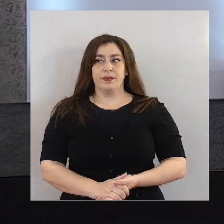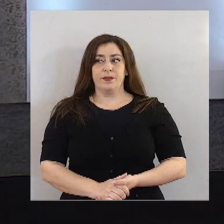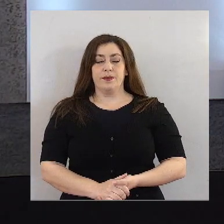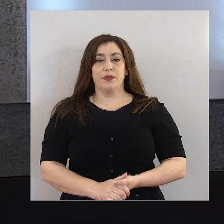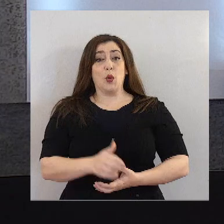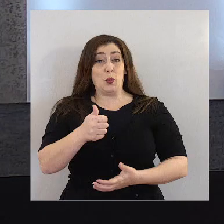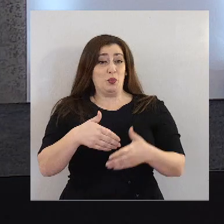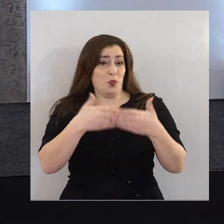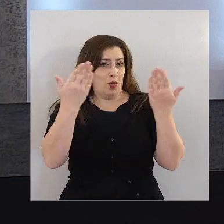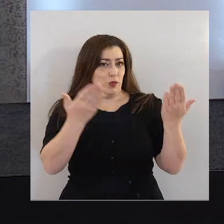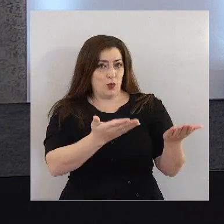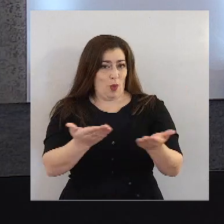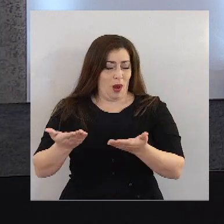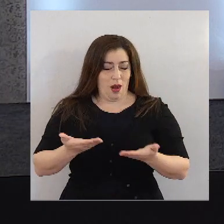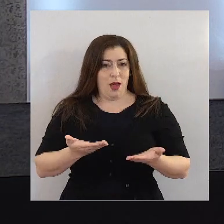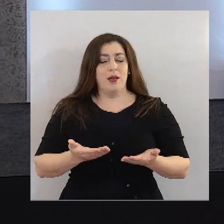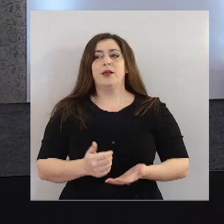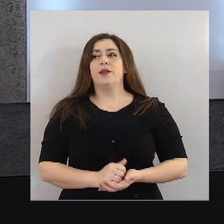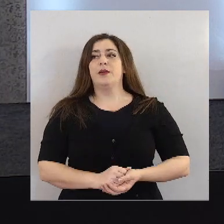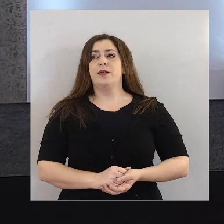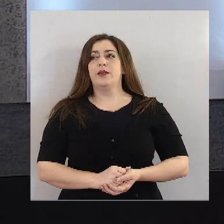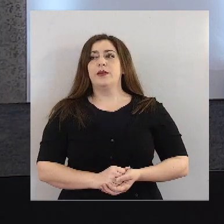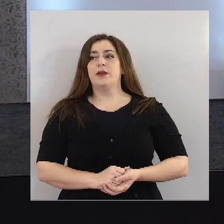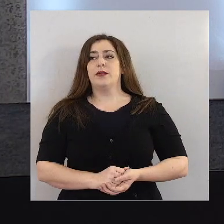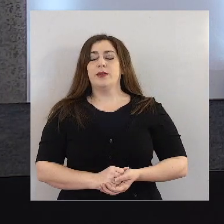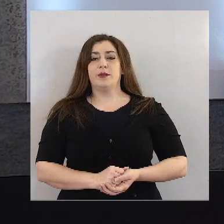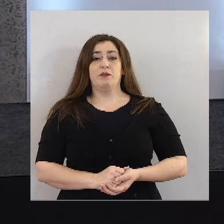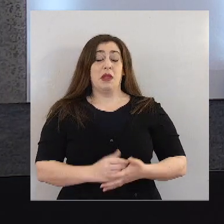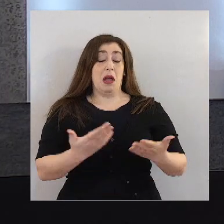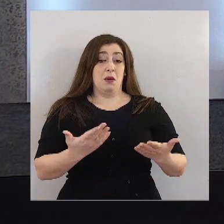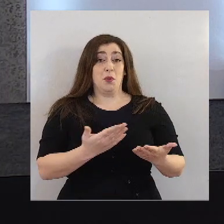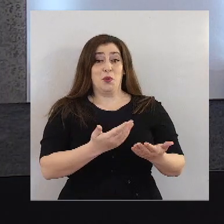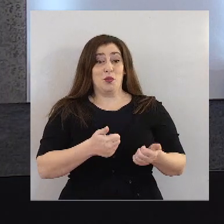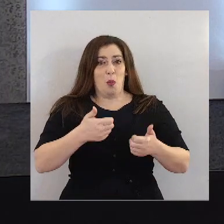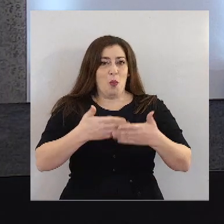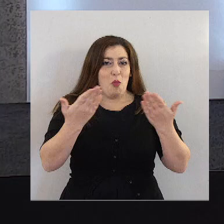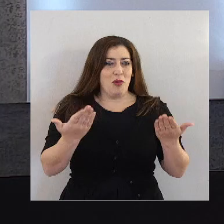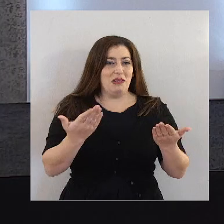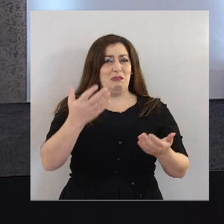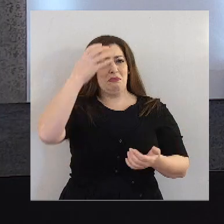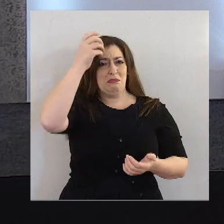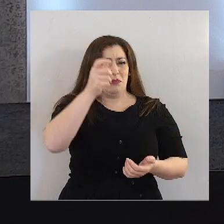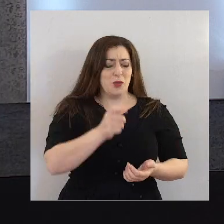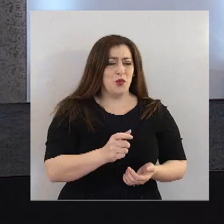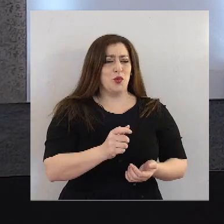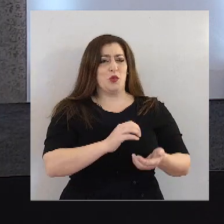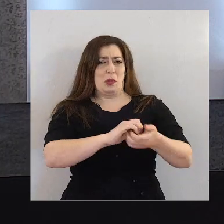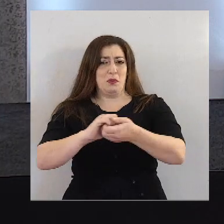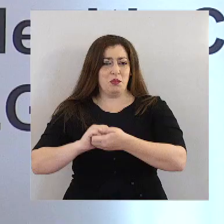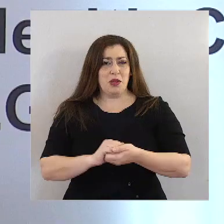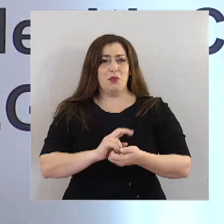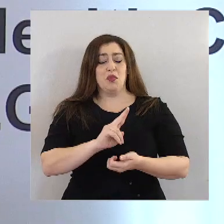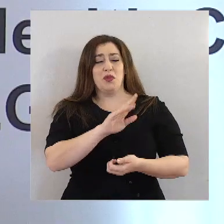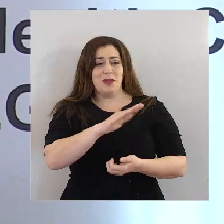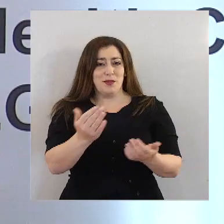Hi, good morning, everyone, Honourable Minister, partners, colleagues, and guests. So over the next 20 minutes or